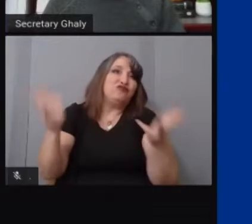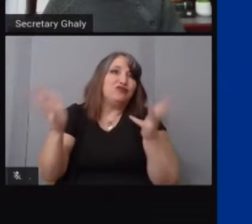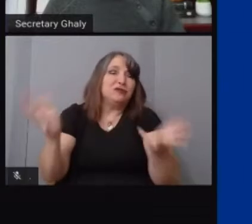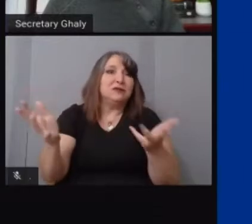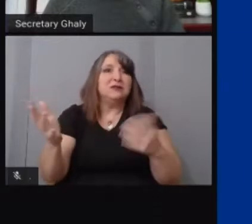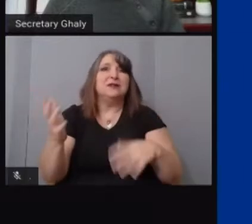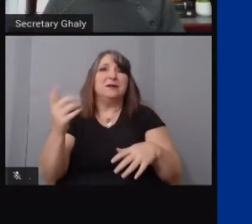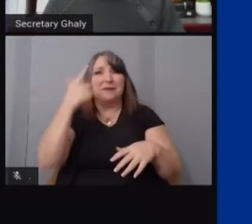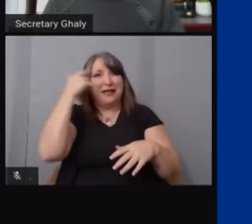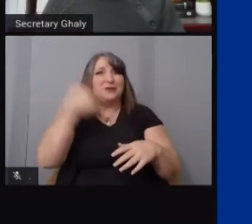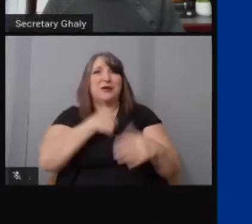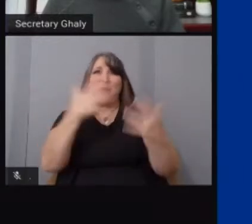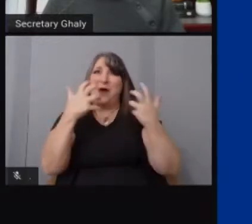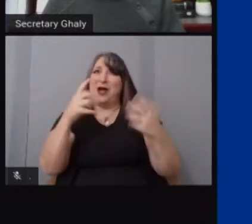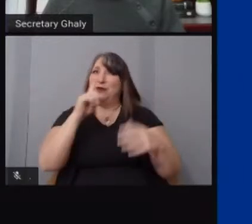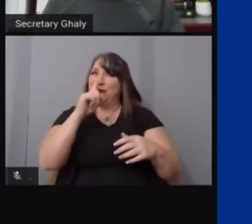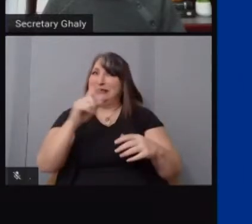short